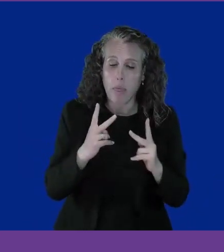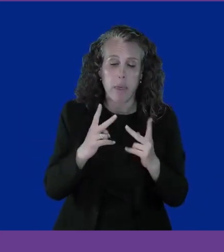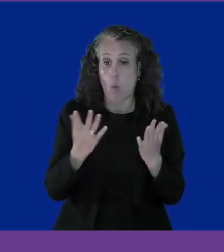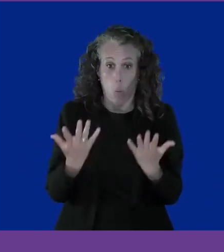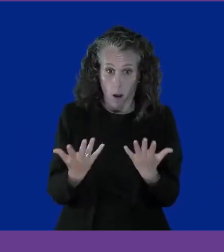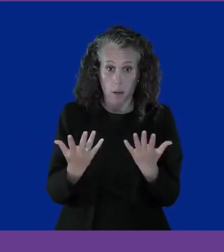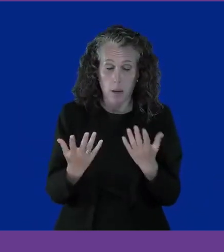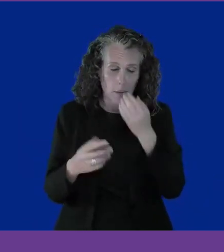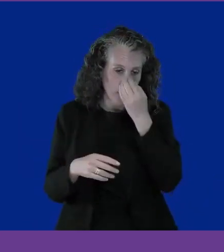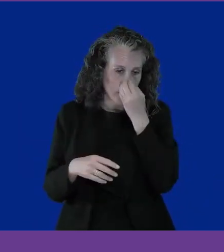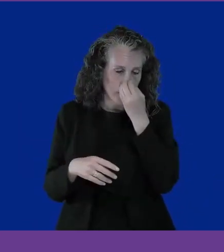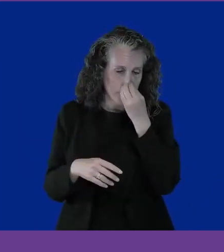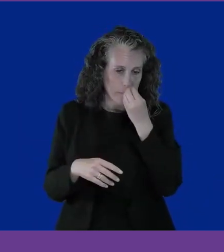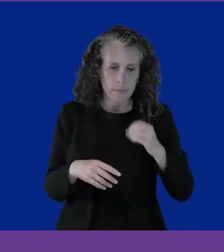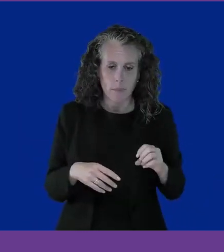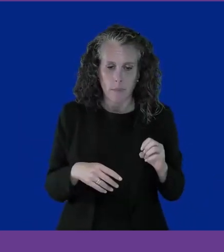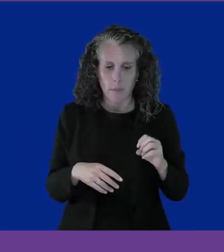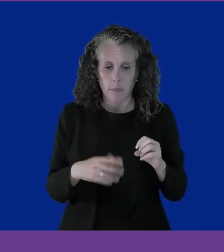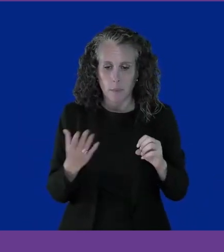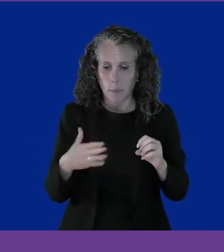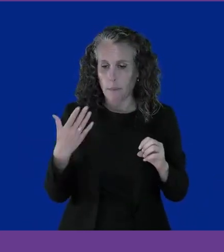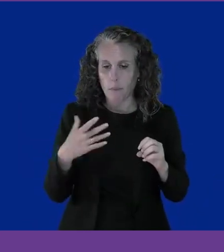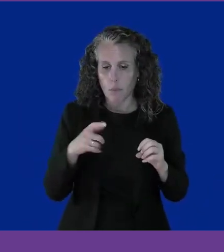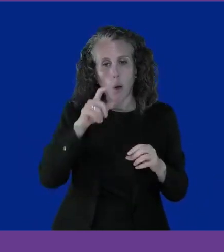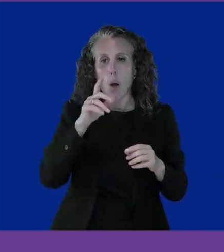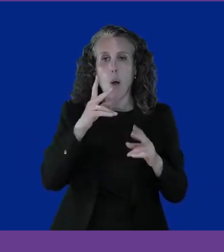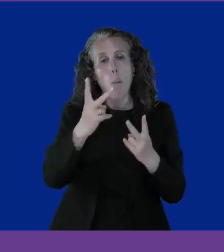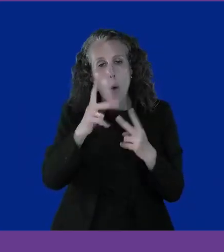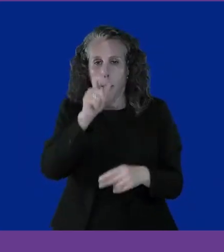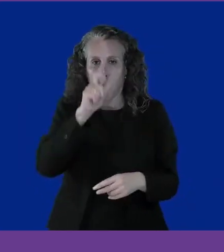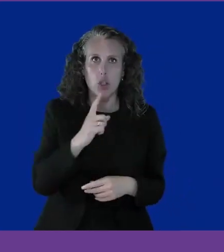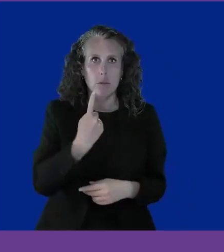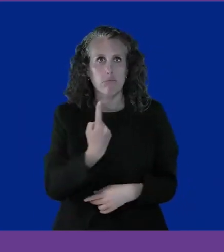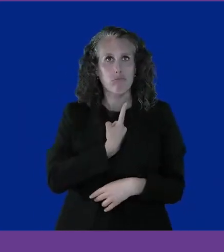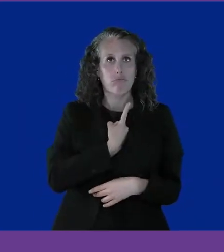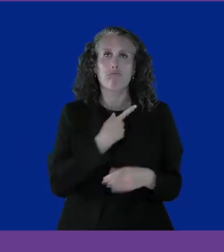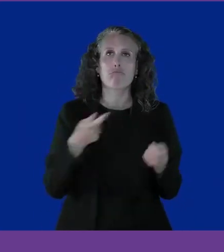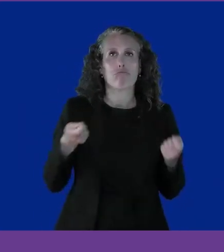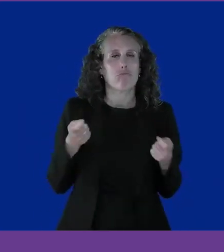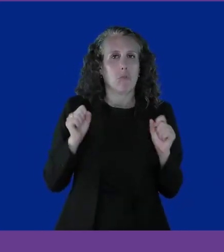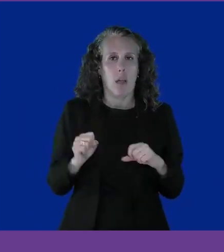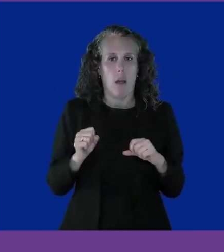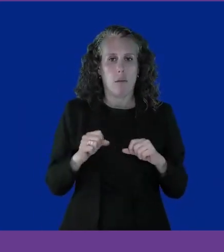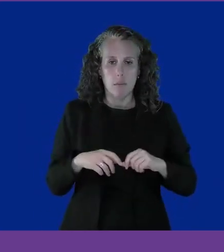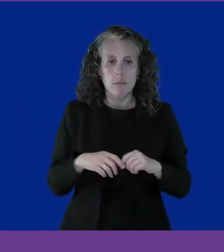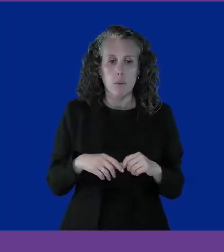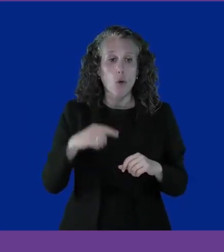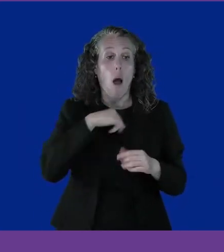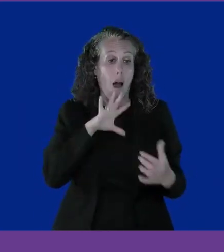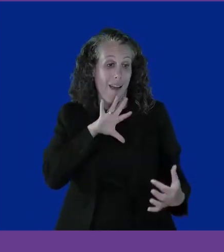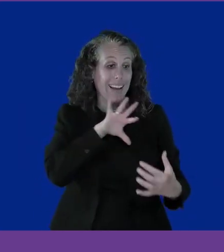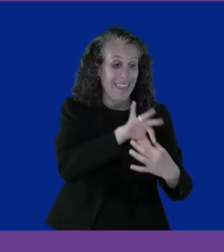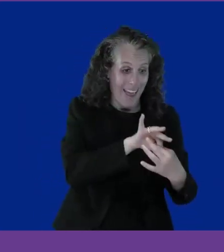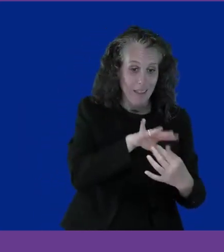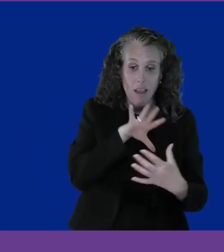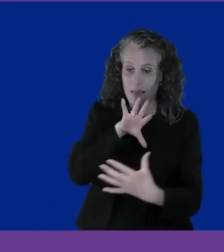their security, which was that their independence, insofar that the breach of one would not compromise the other,